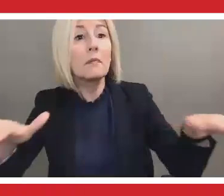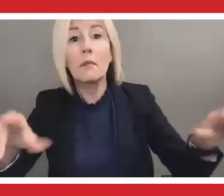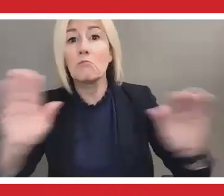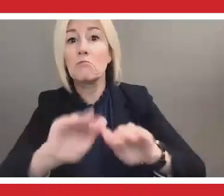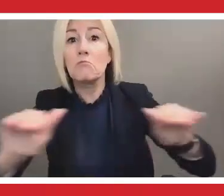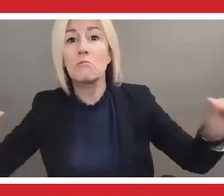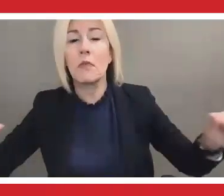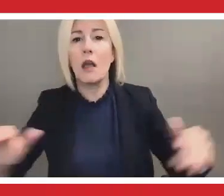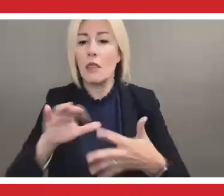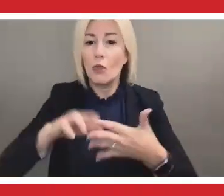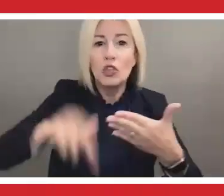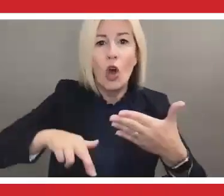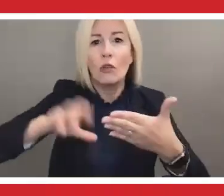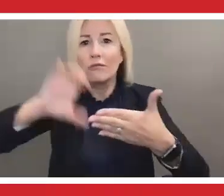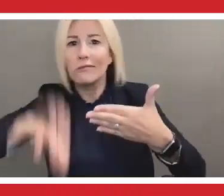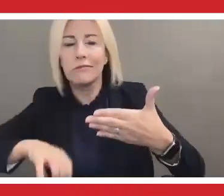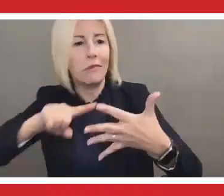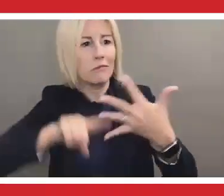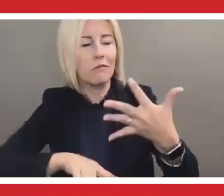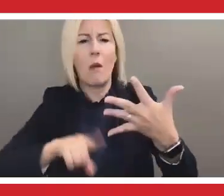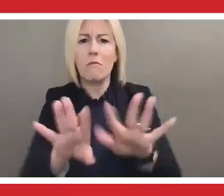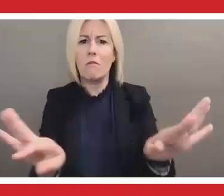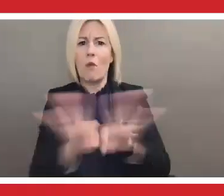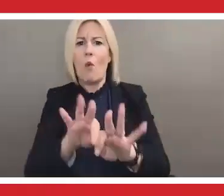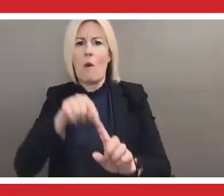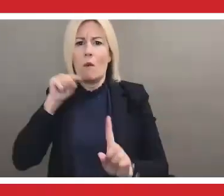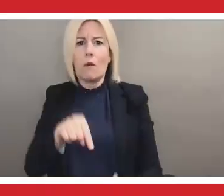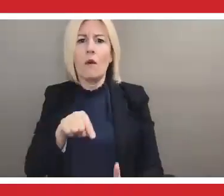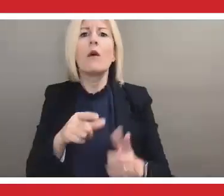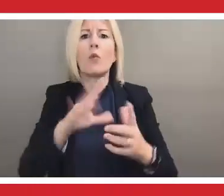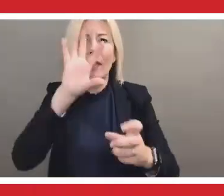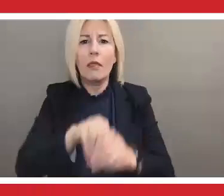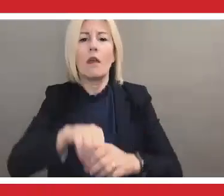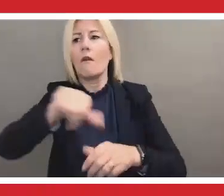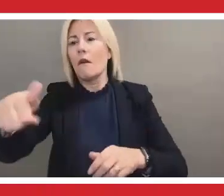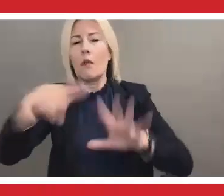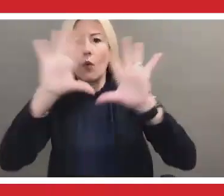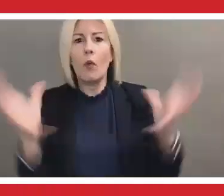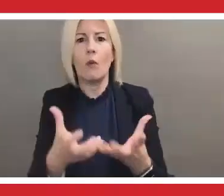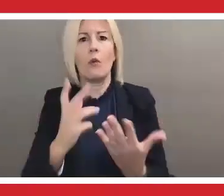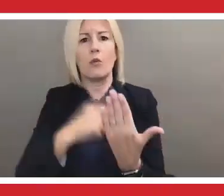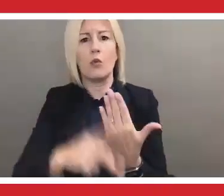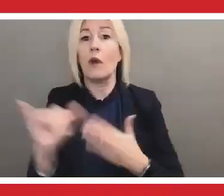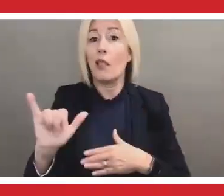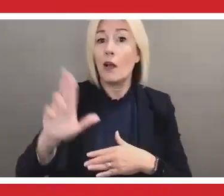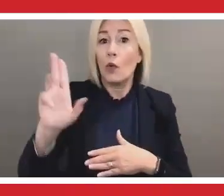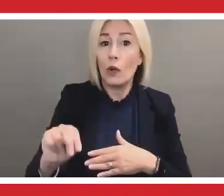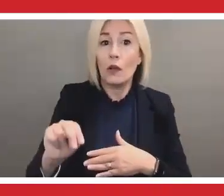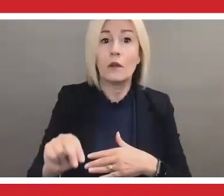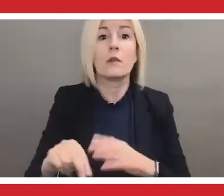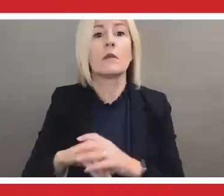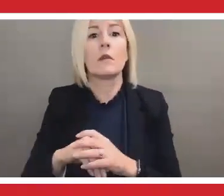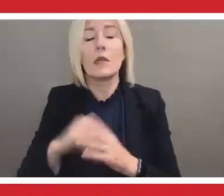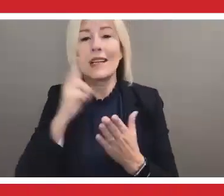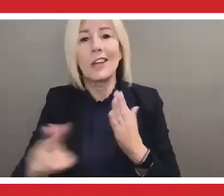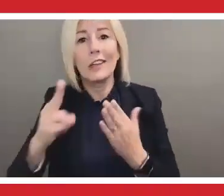and decisions and directions are essential within other global initiatives like United Nations Secretary General's